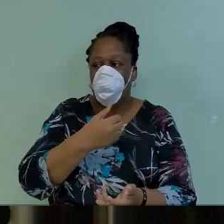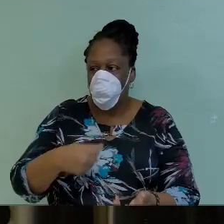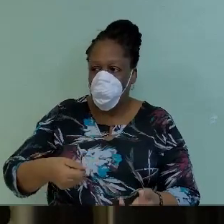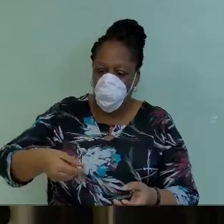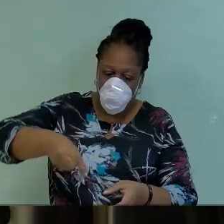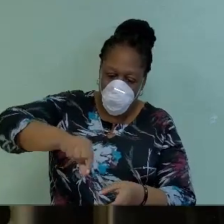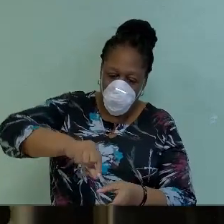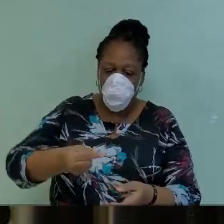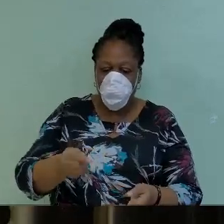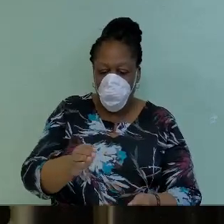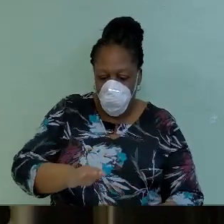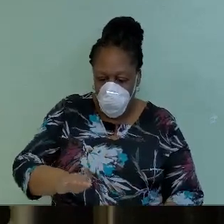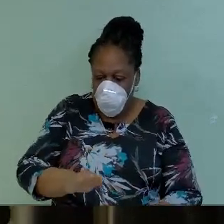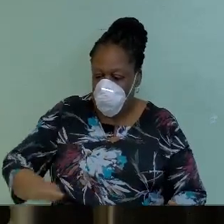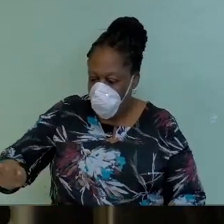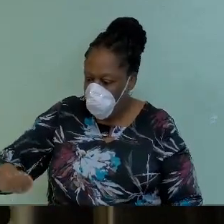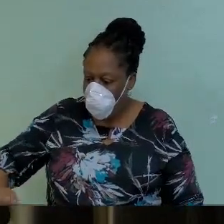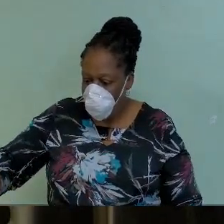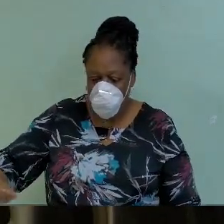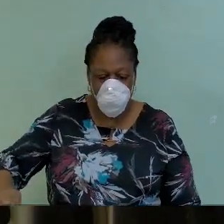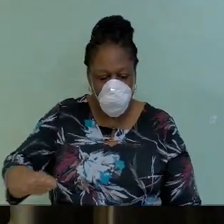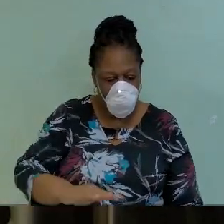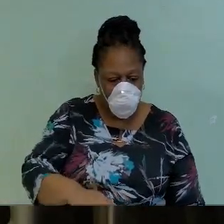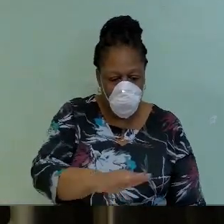It's very effective against the